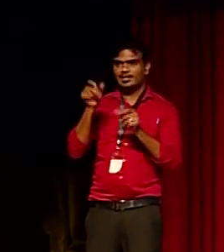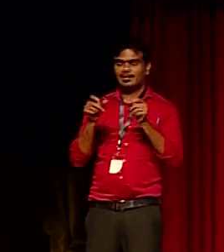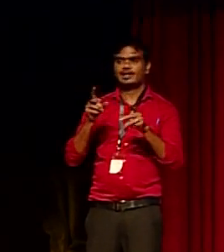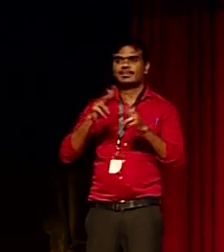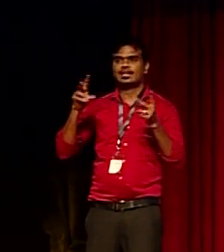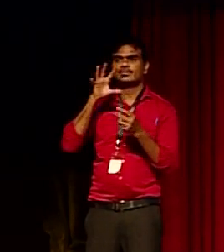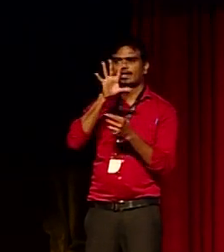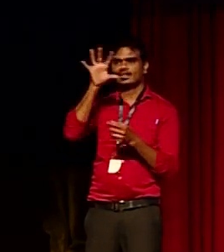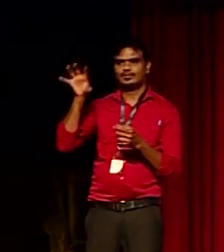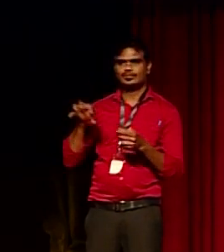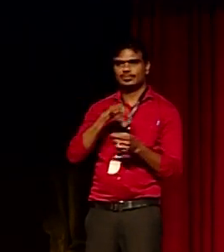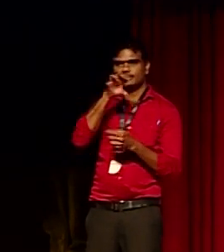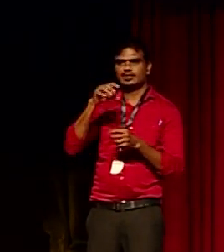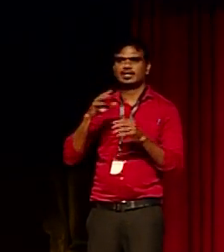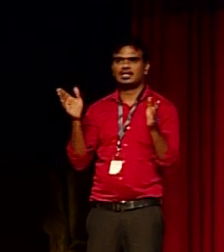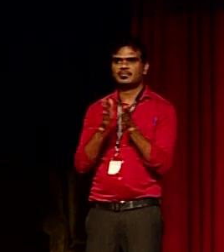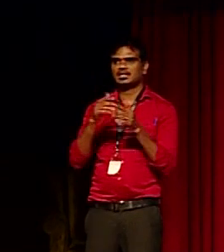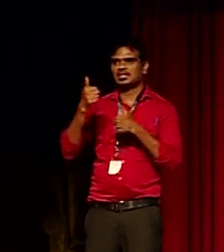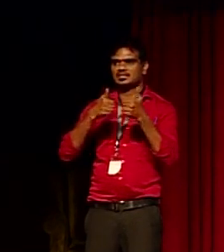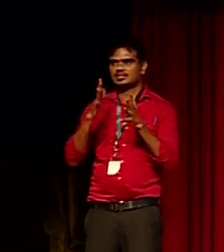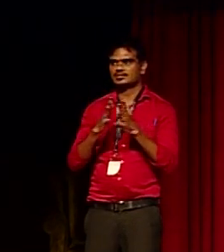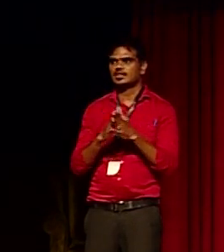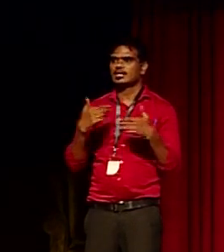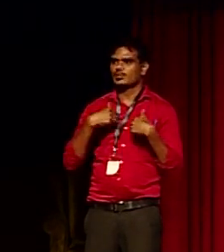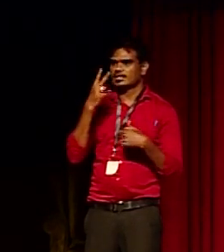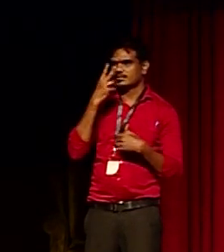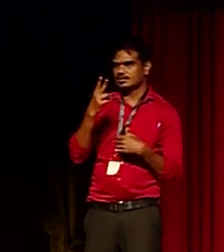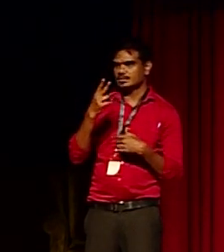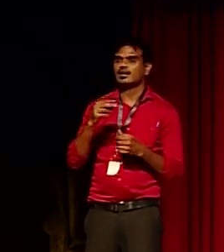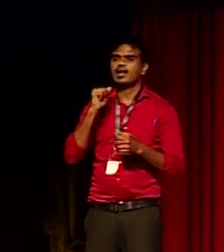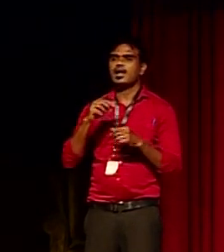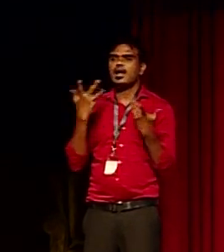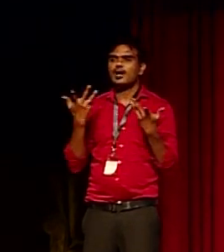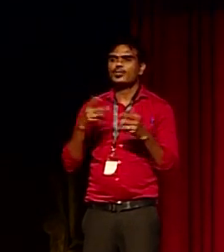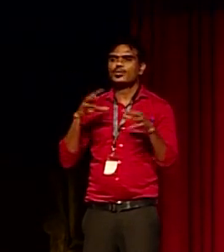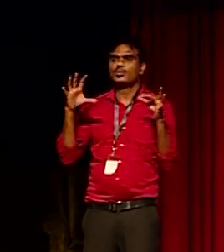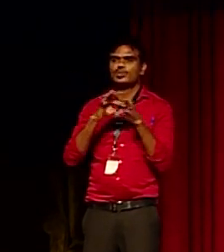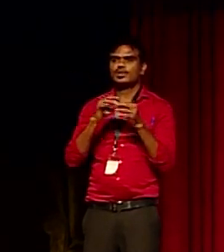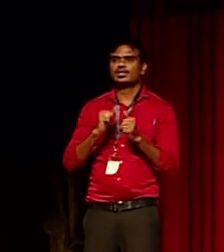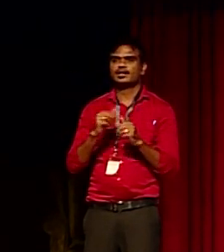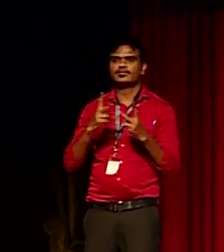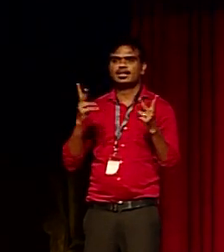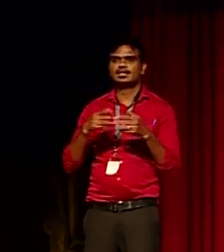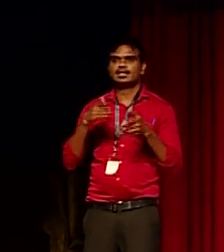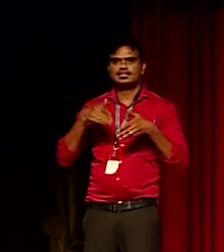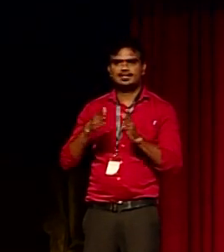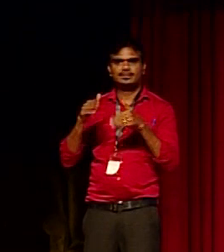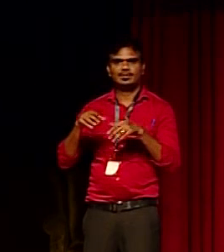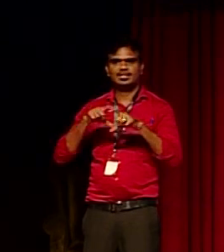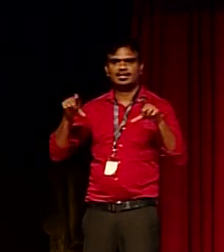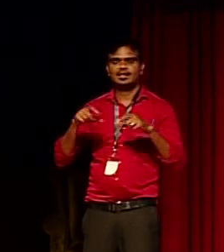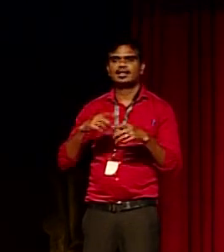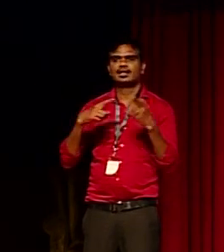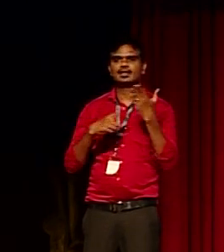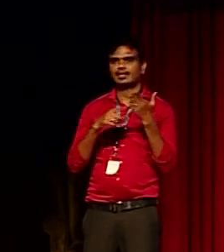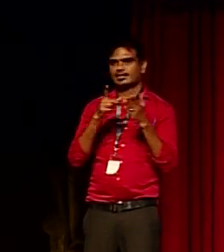different countries who had never met each other, and you can see how Donat went from begging on the streets to becoming a